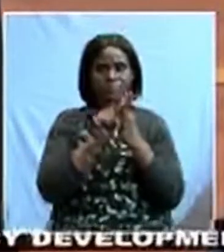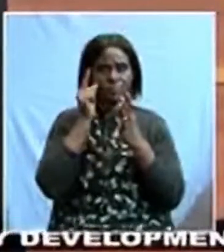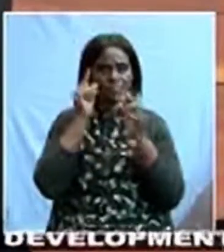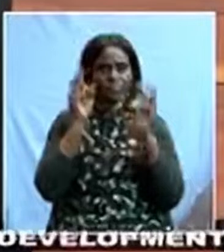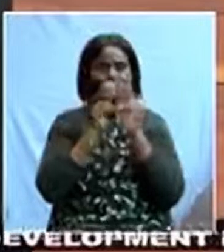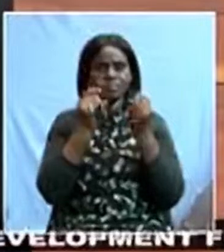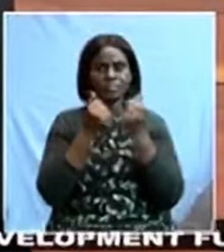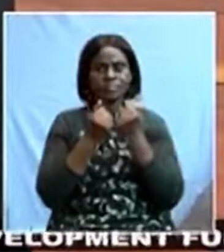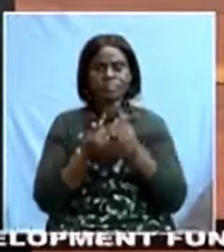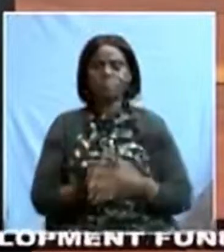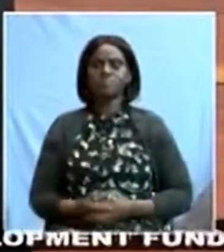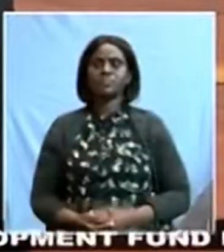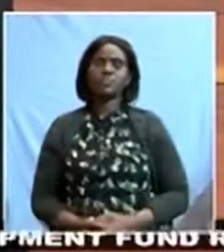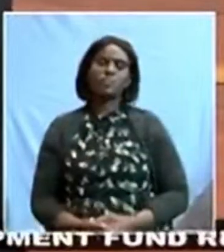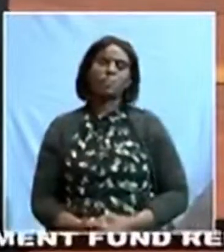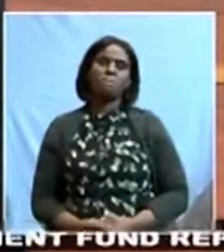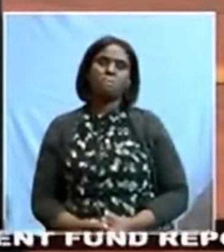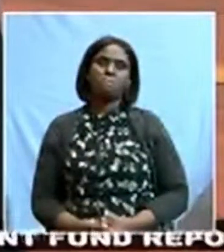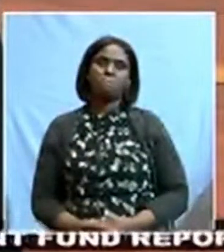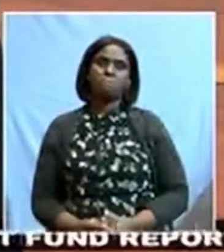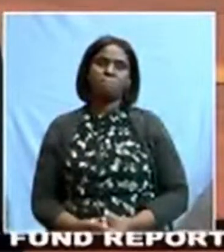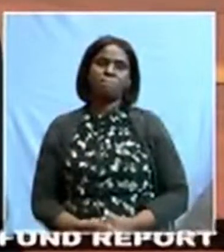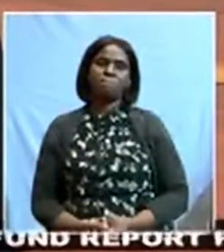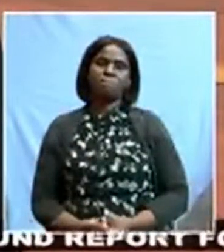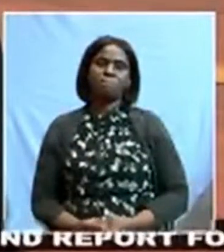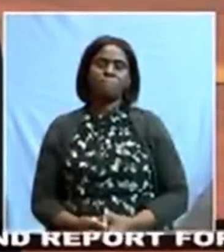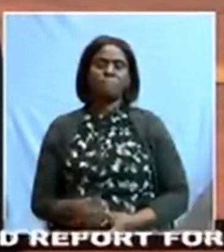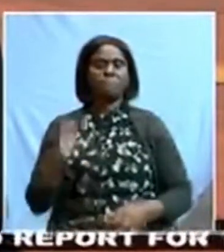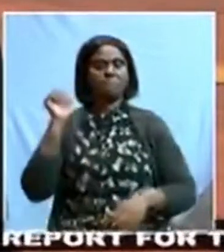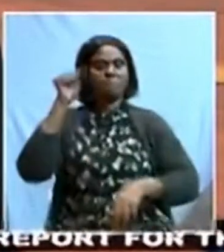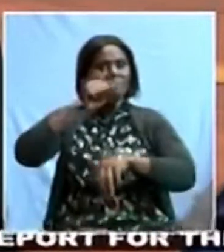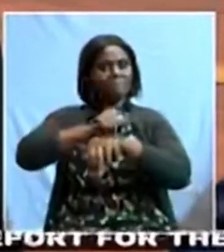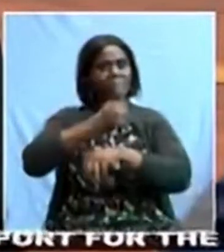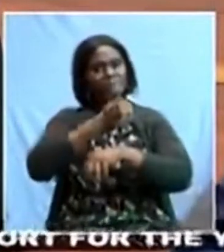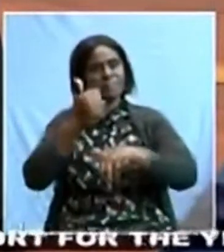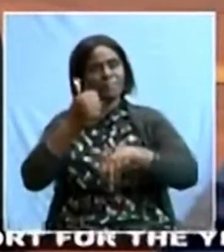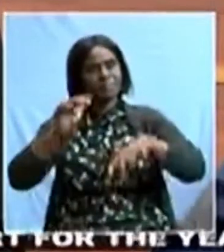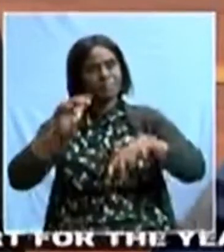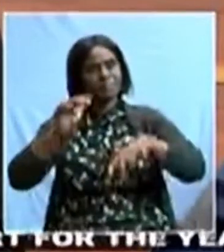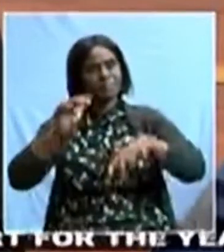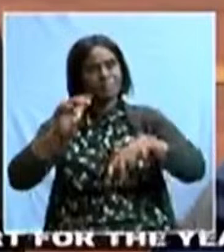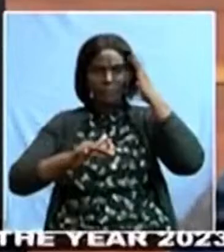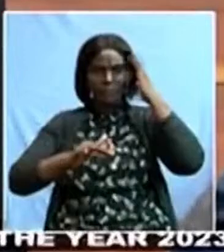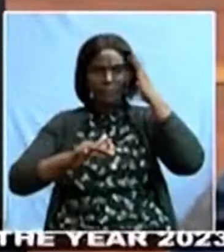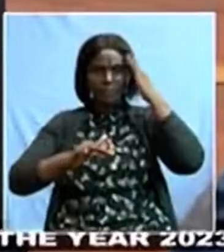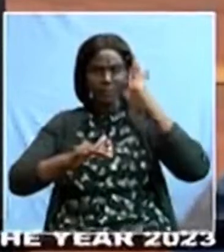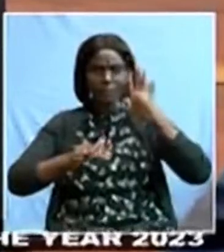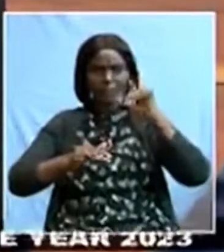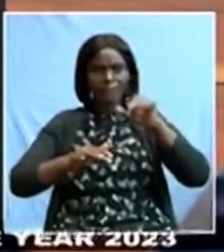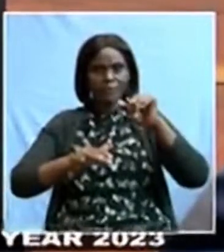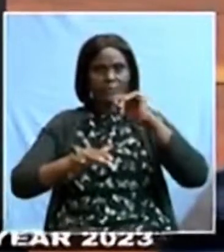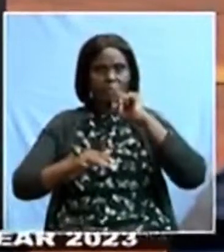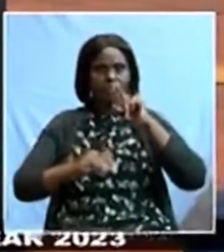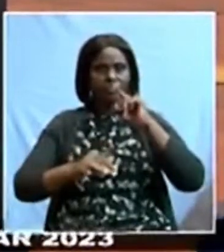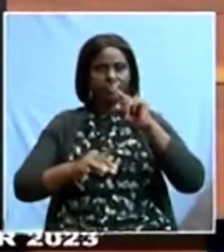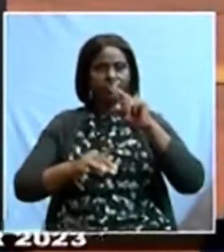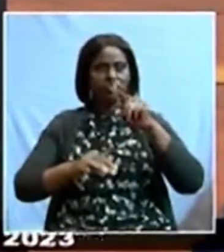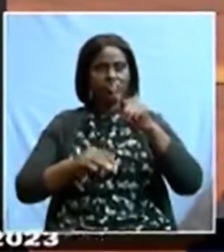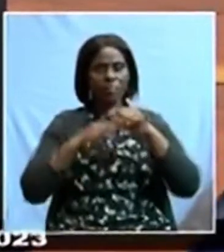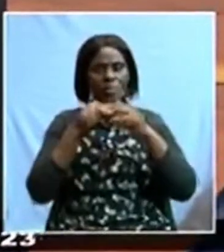workshop? Which one outweighed the other in your own view, bearing in mind that you